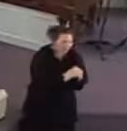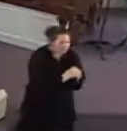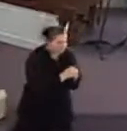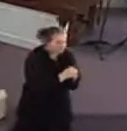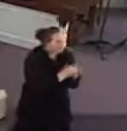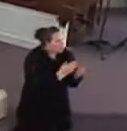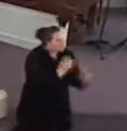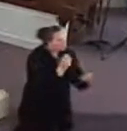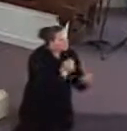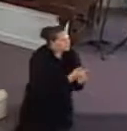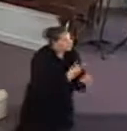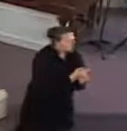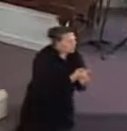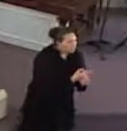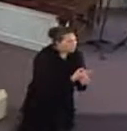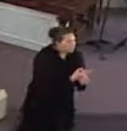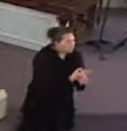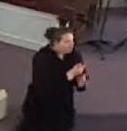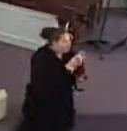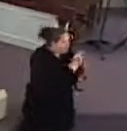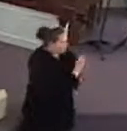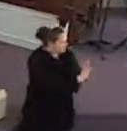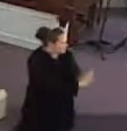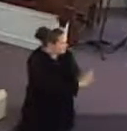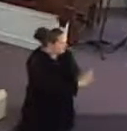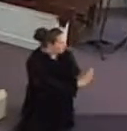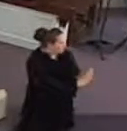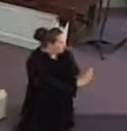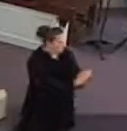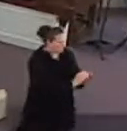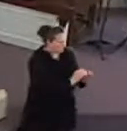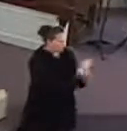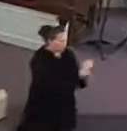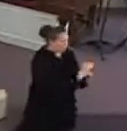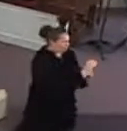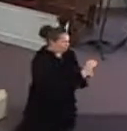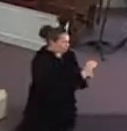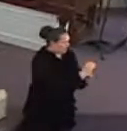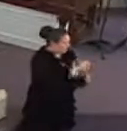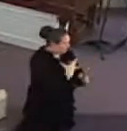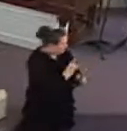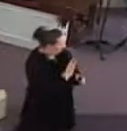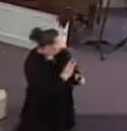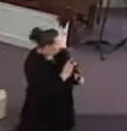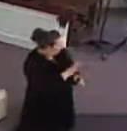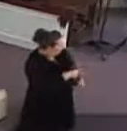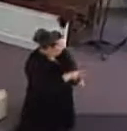little insinuation and we didn't like it. We want justice.